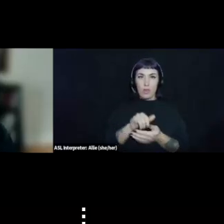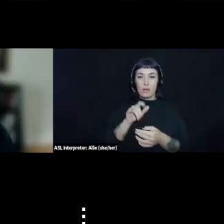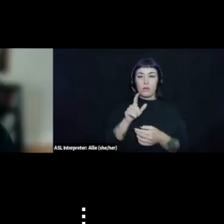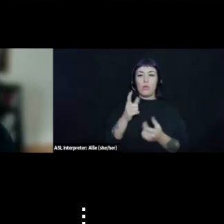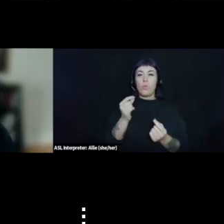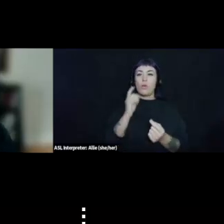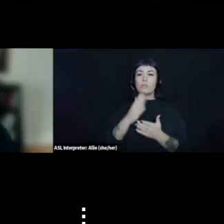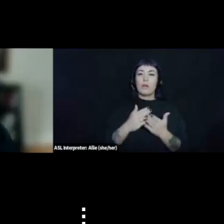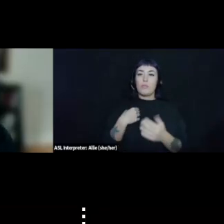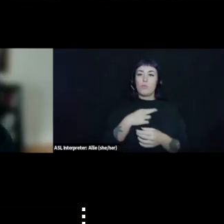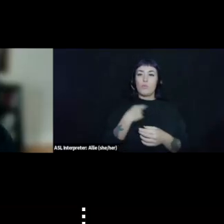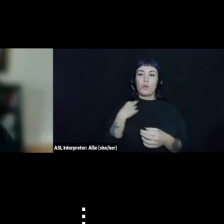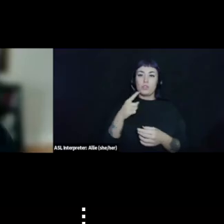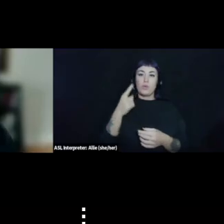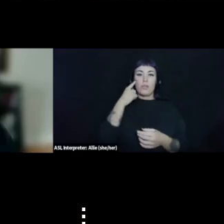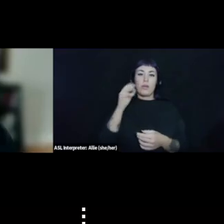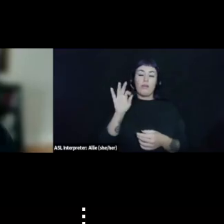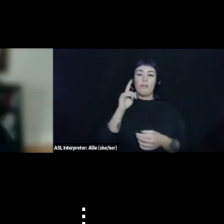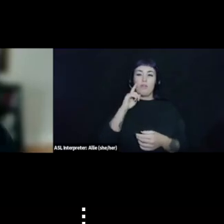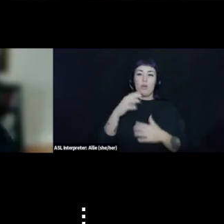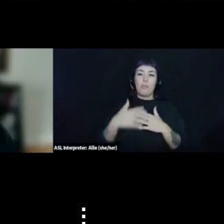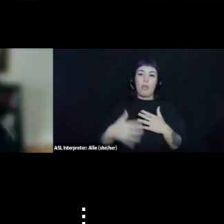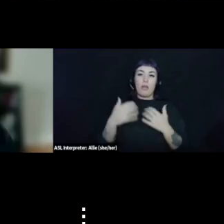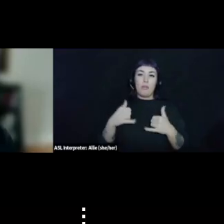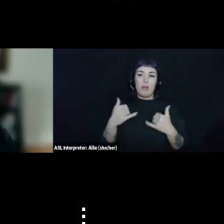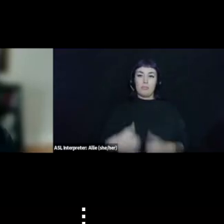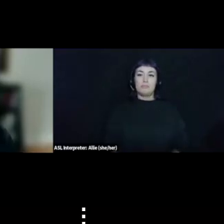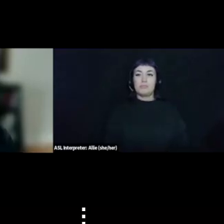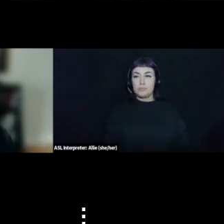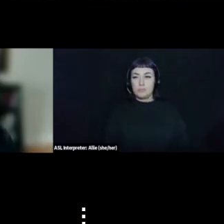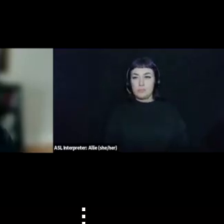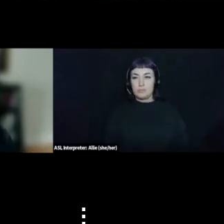What are some of the risks that you could think of blood play?